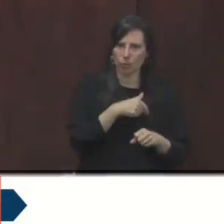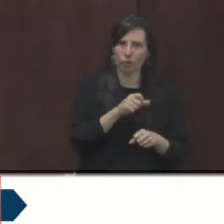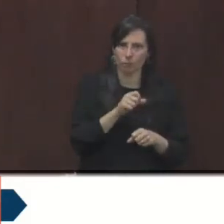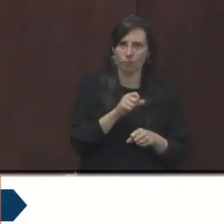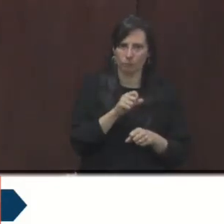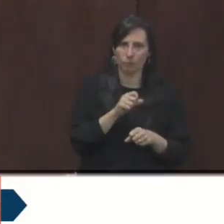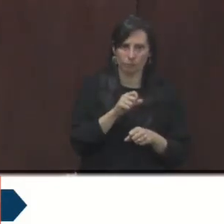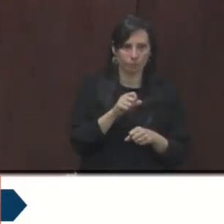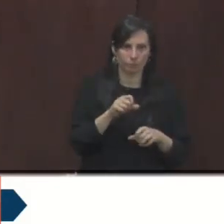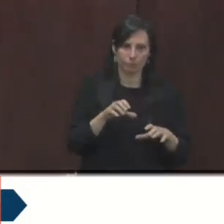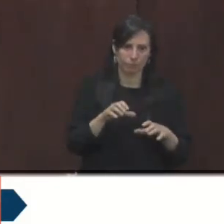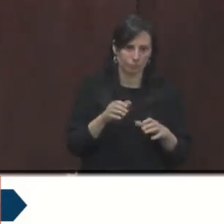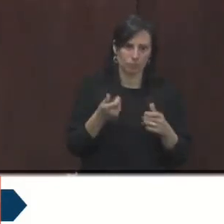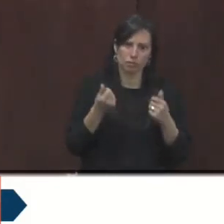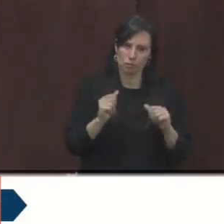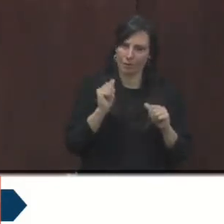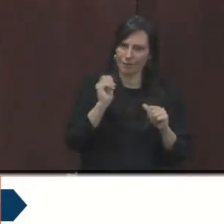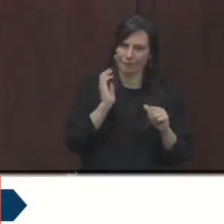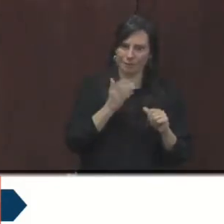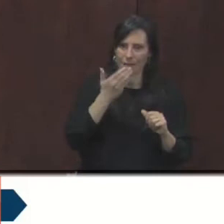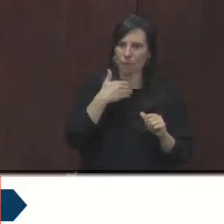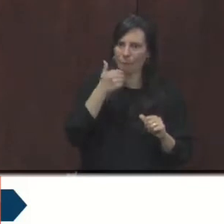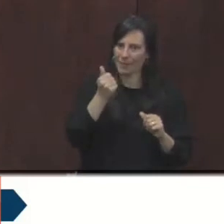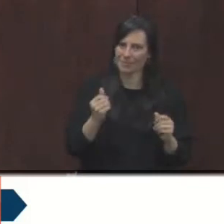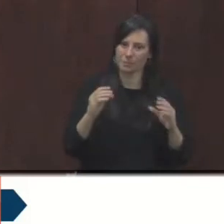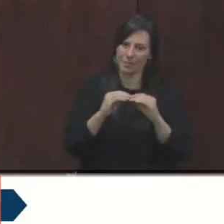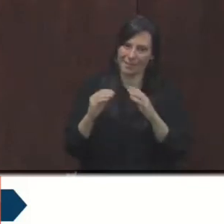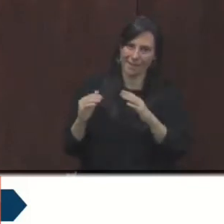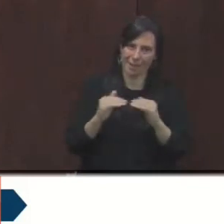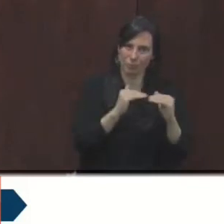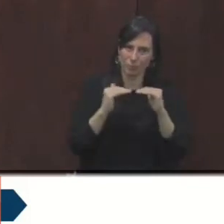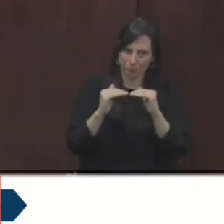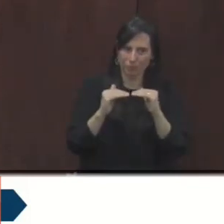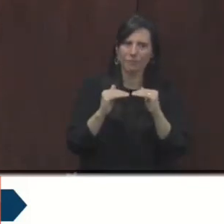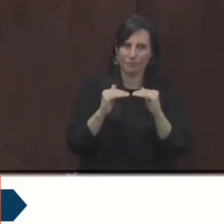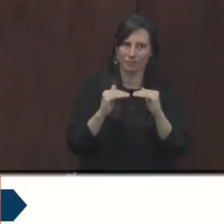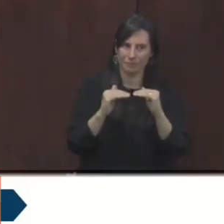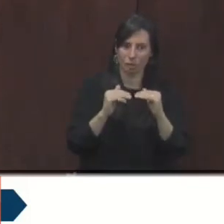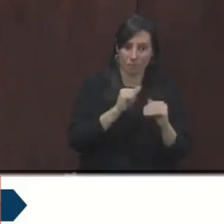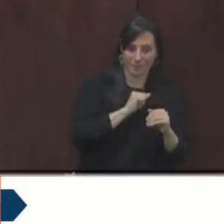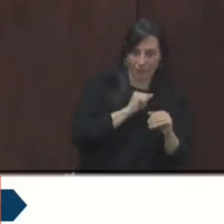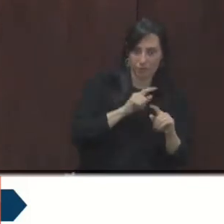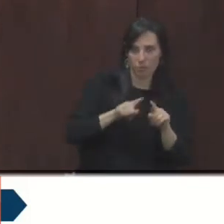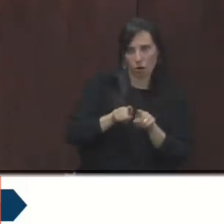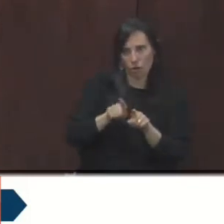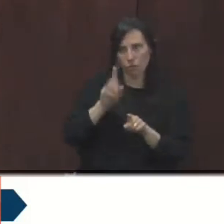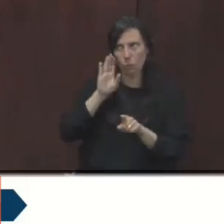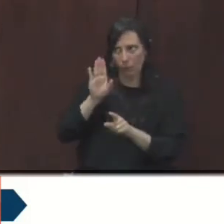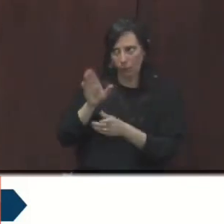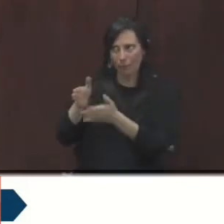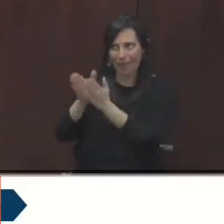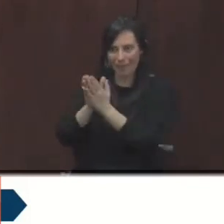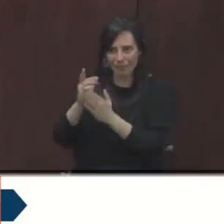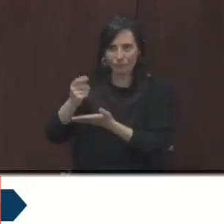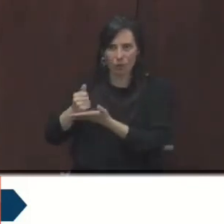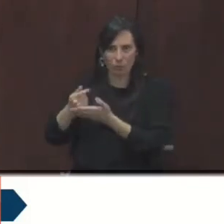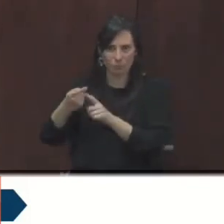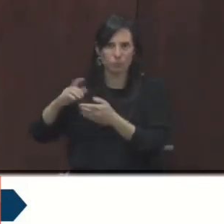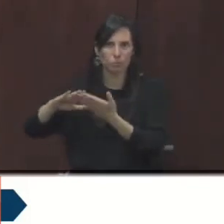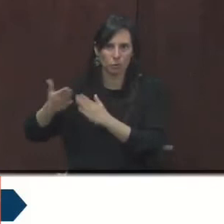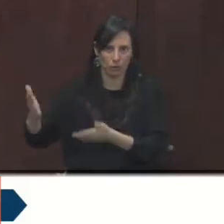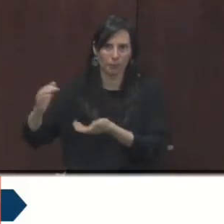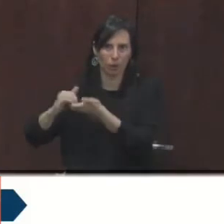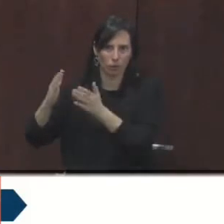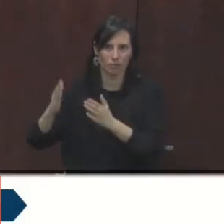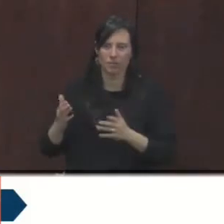equity work, but also utilizing those community partners who have been so instrumental in that too. So it's still so much to be